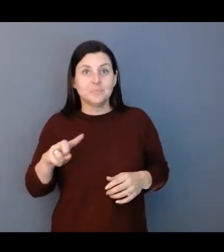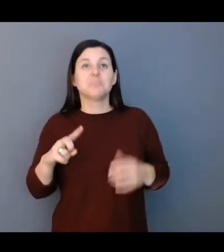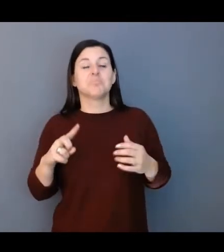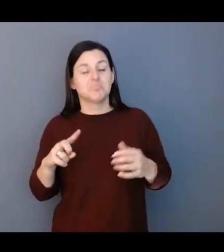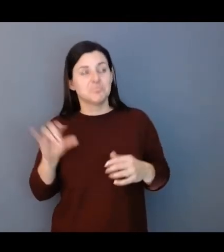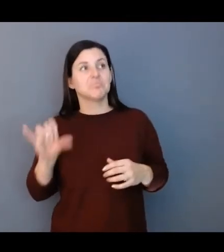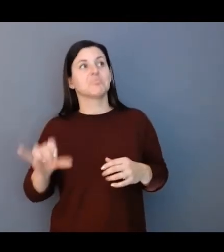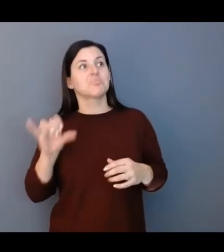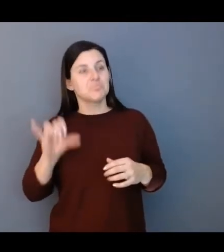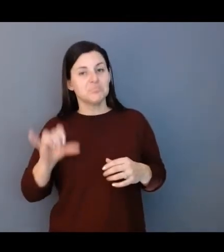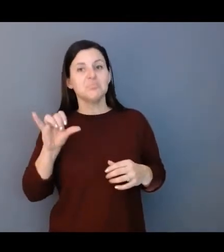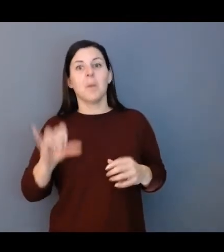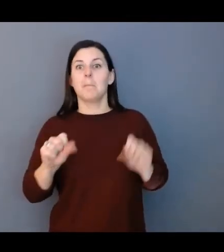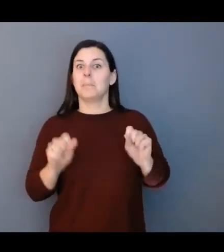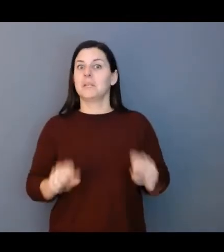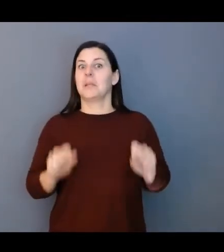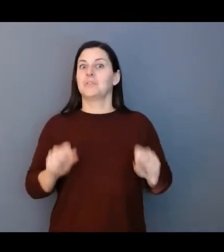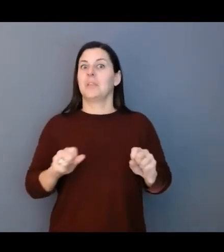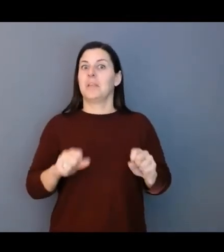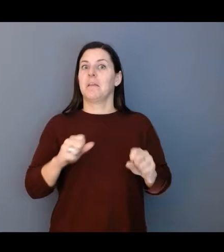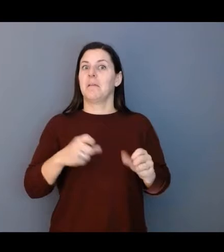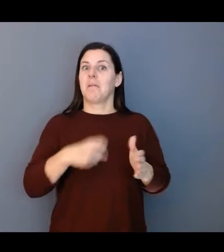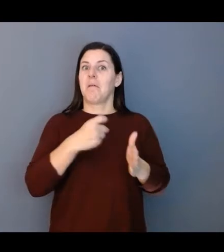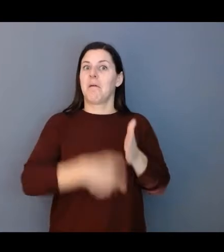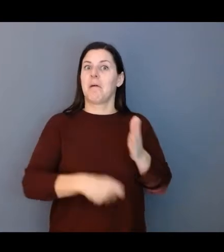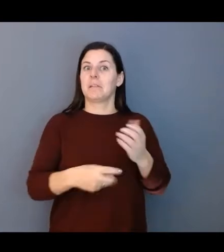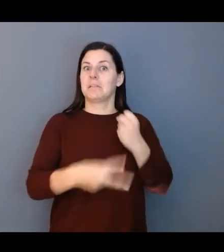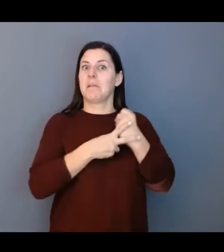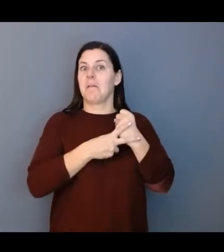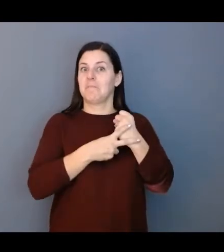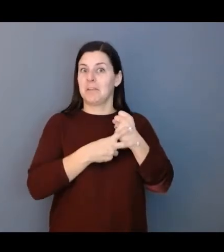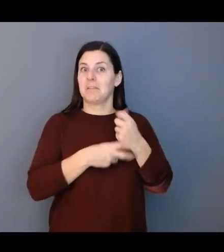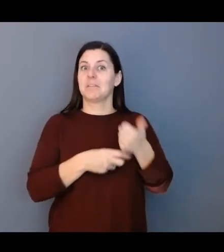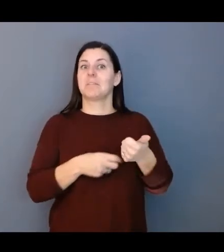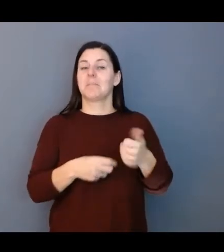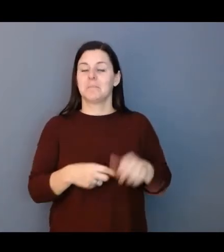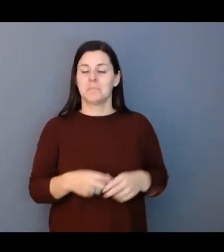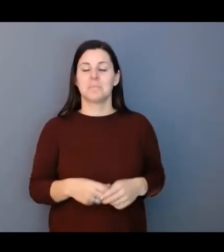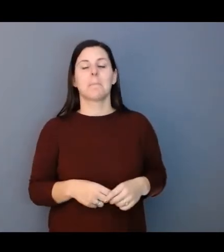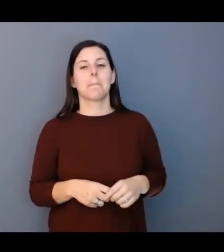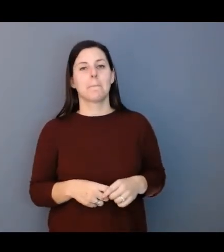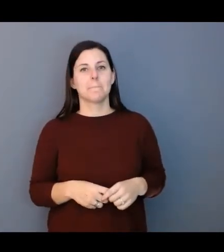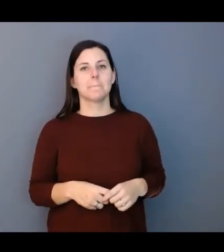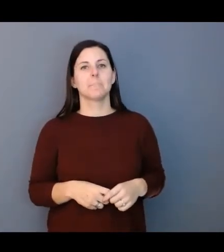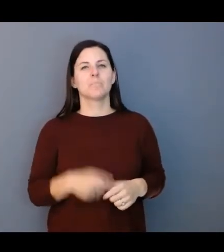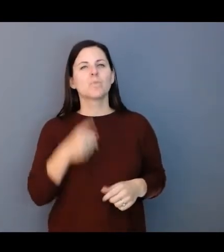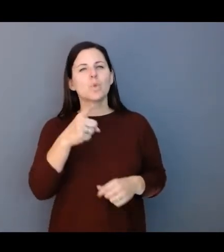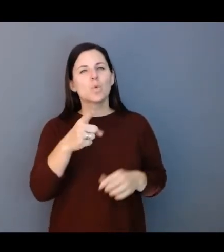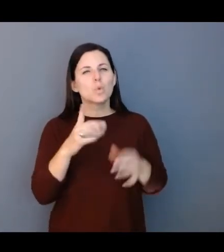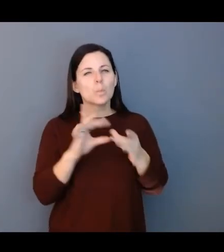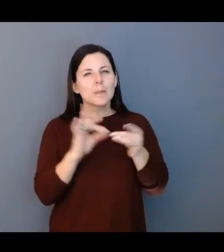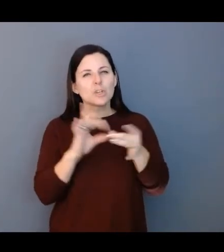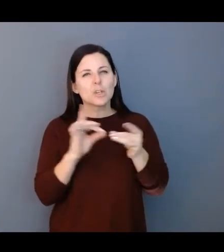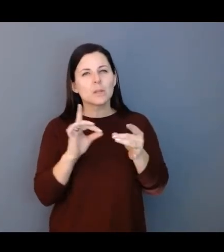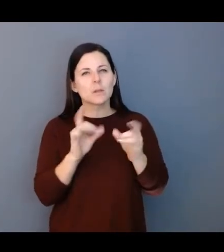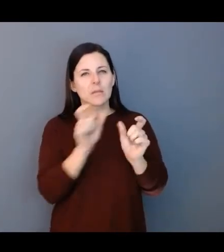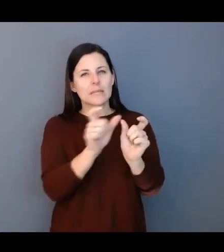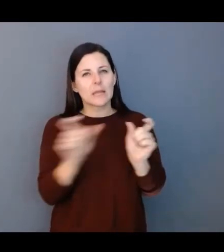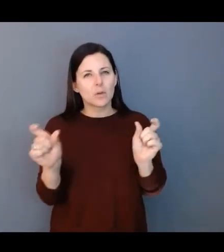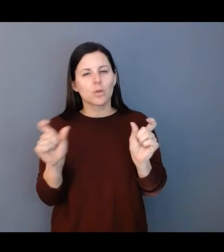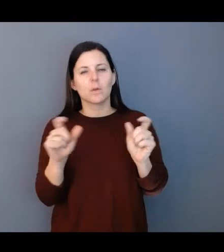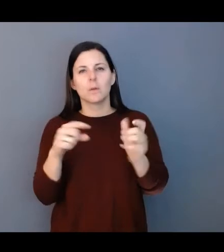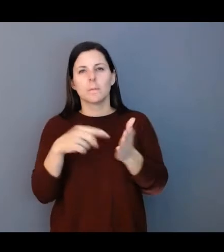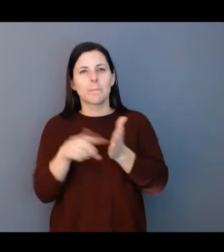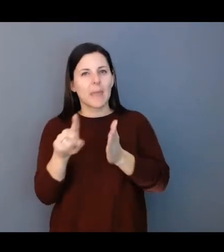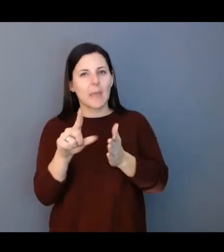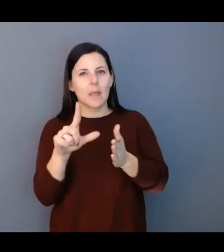them. They just don't know. They could, potentially lead to cost savings, I imagine, right? Yeah. So you mentioned